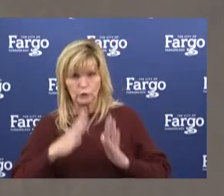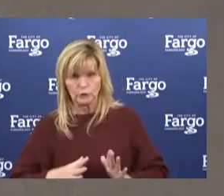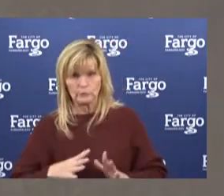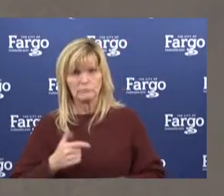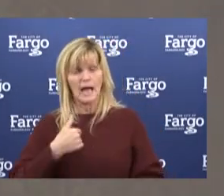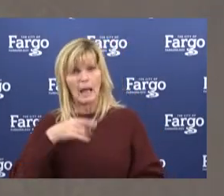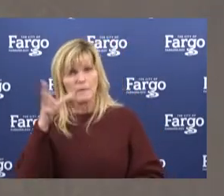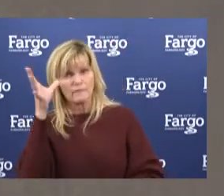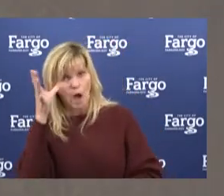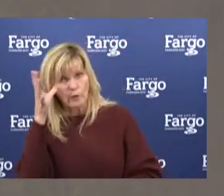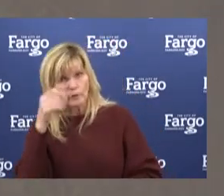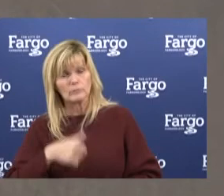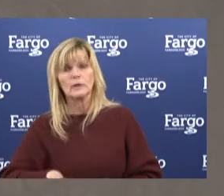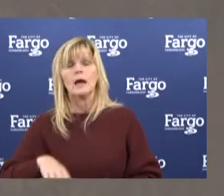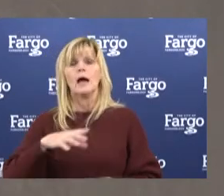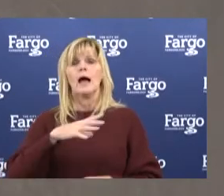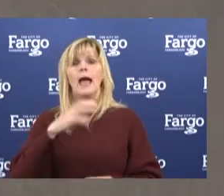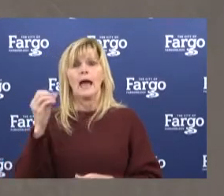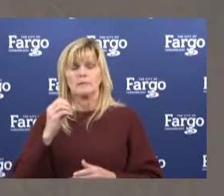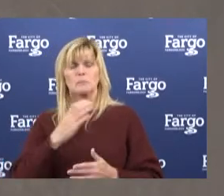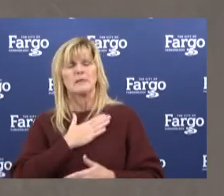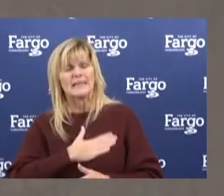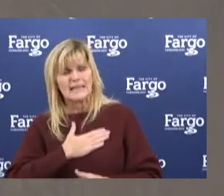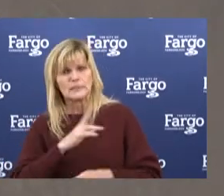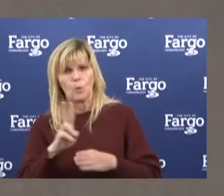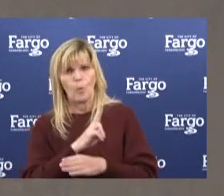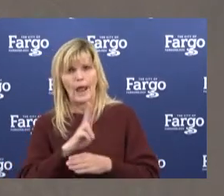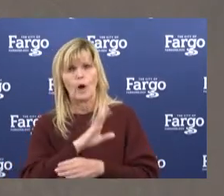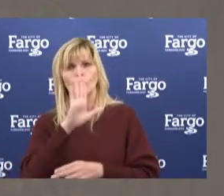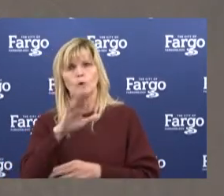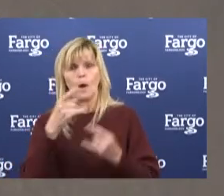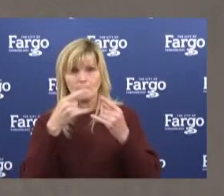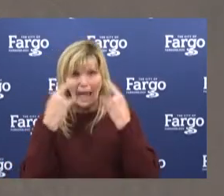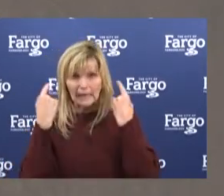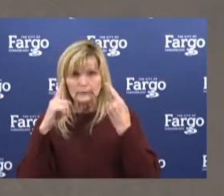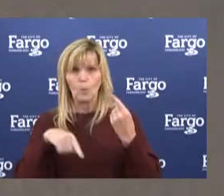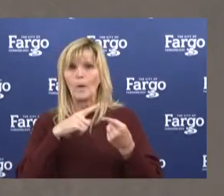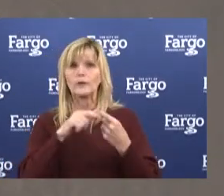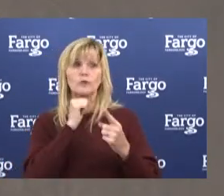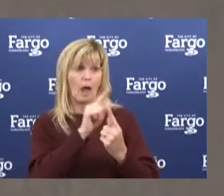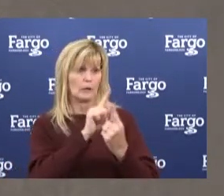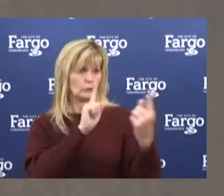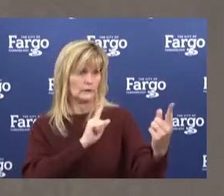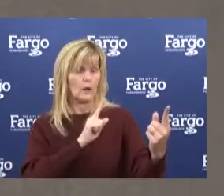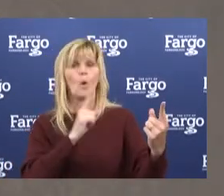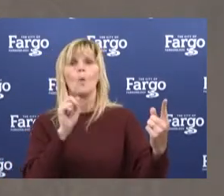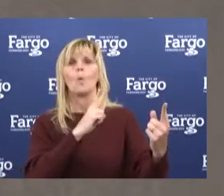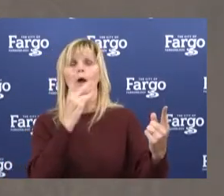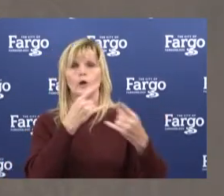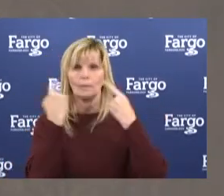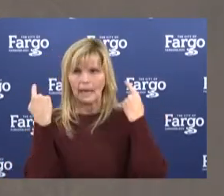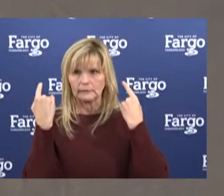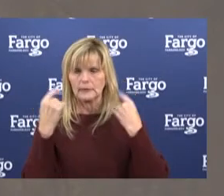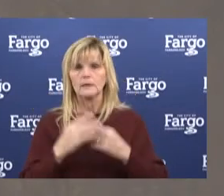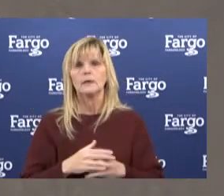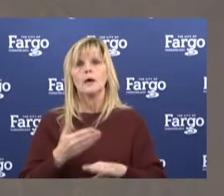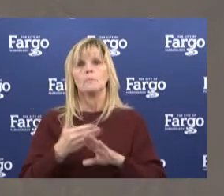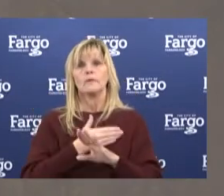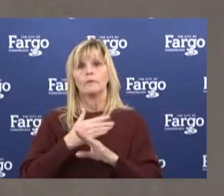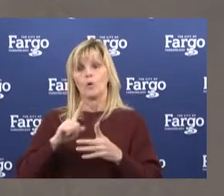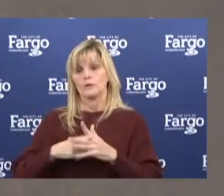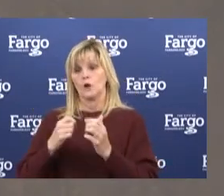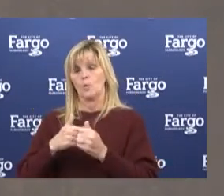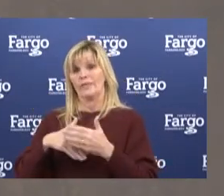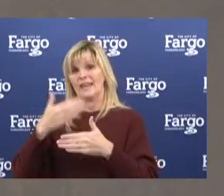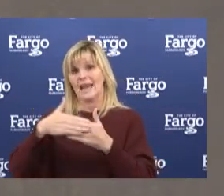healthcare hero, for you to please wear your mask when you are not socially distanced. Before I introduce the next speaker, I'd also like